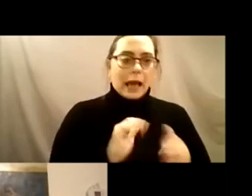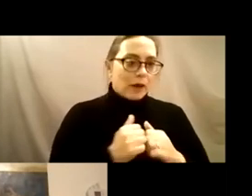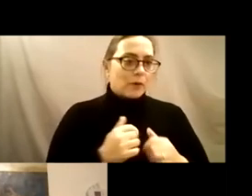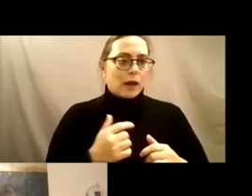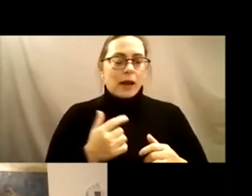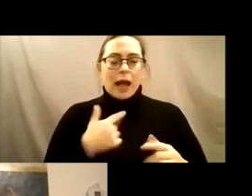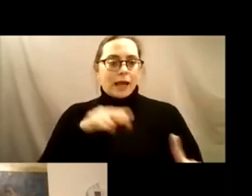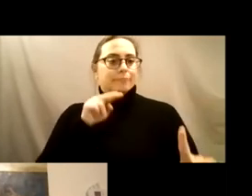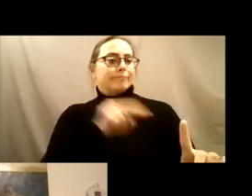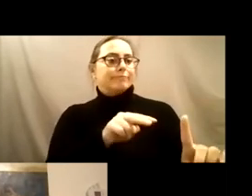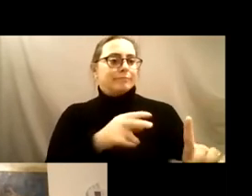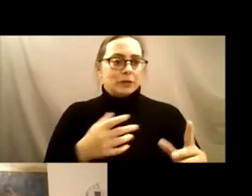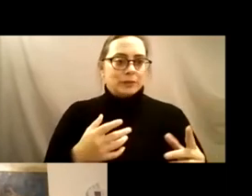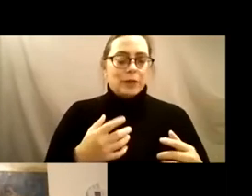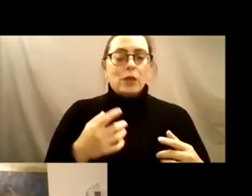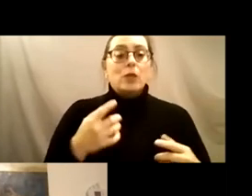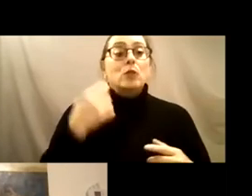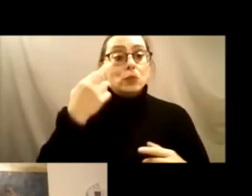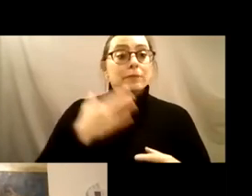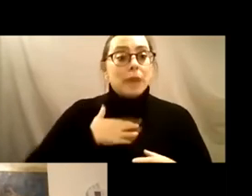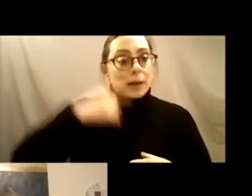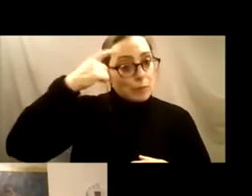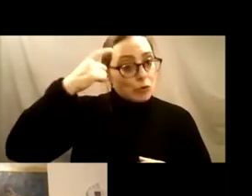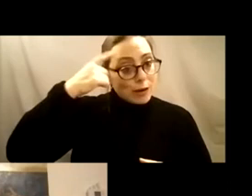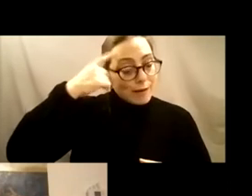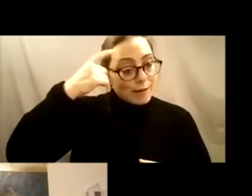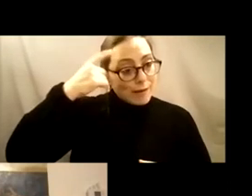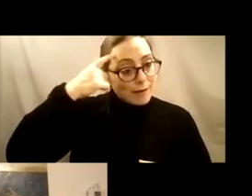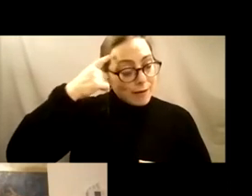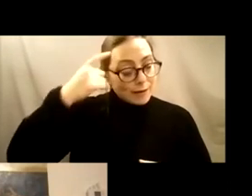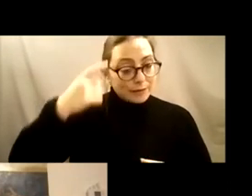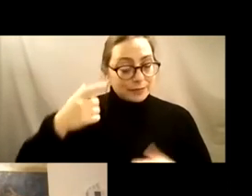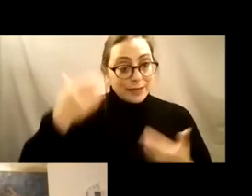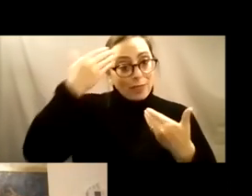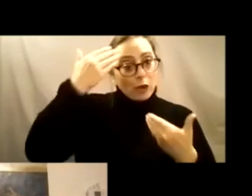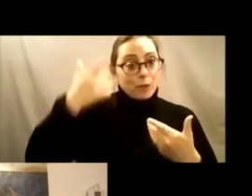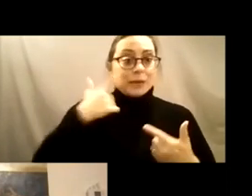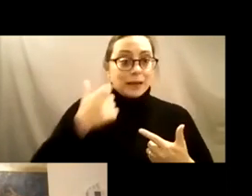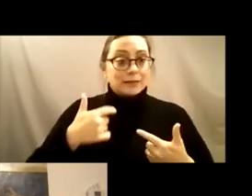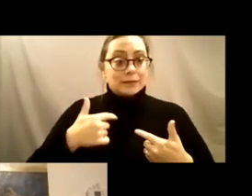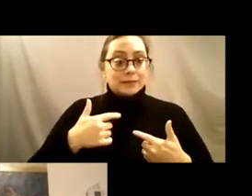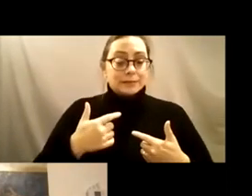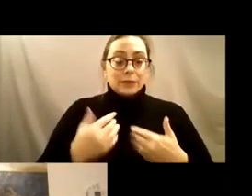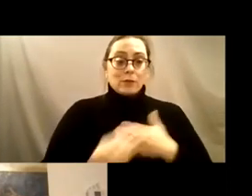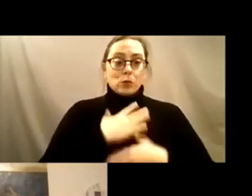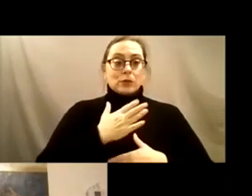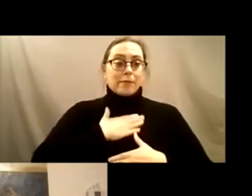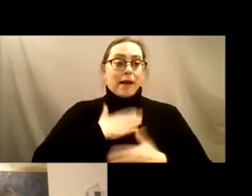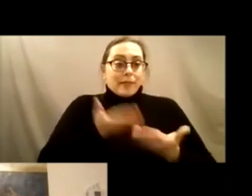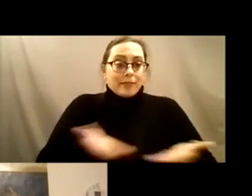think the ways that my brain exists is why I like the things that I do. That obviously, but yeah, it's I like making things